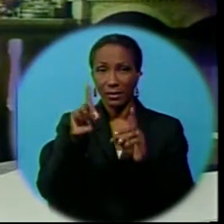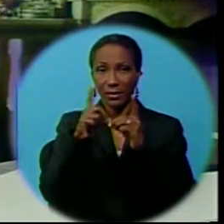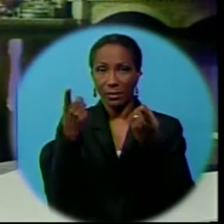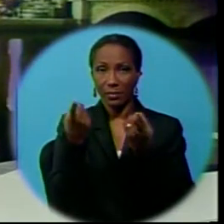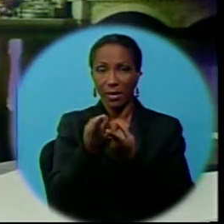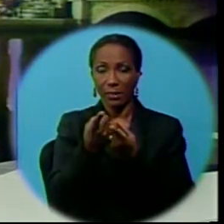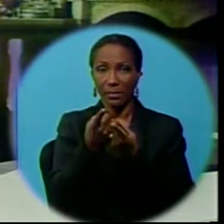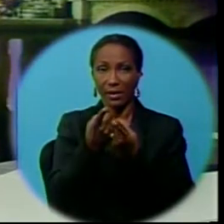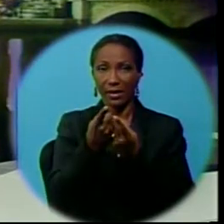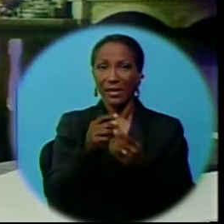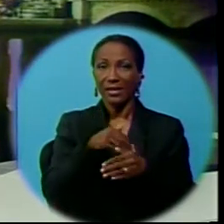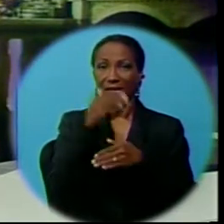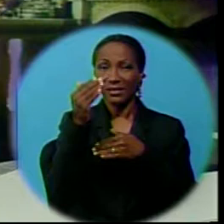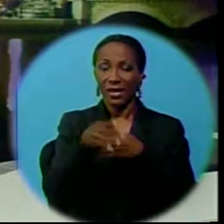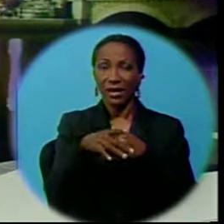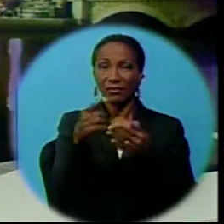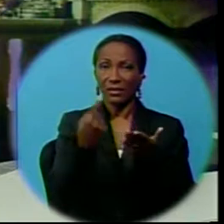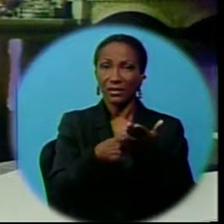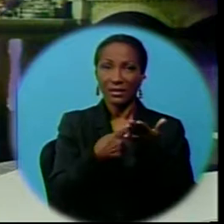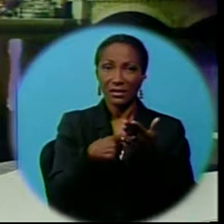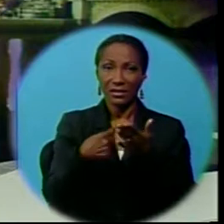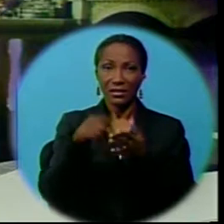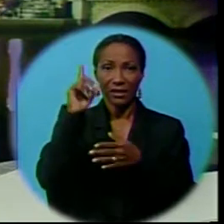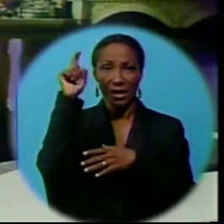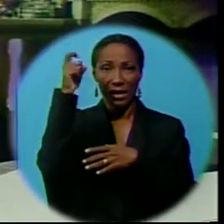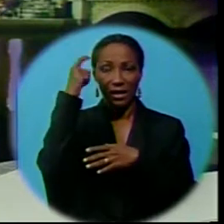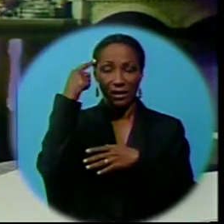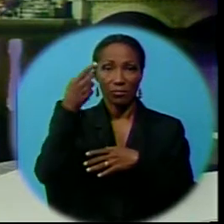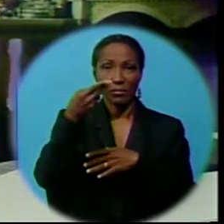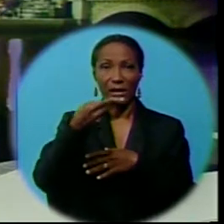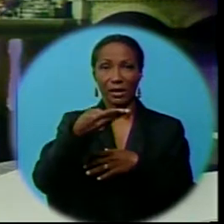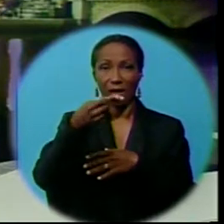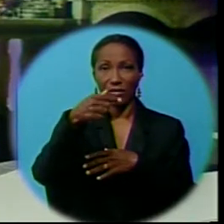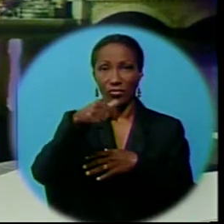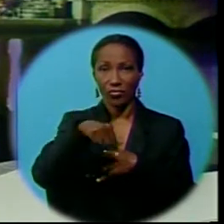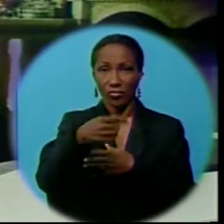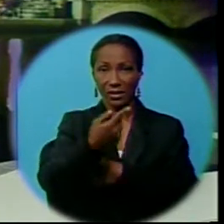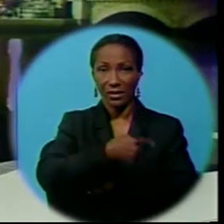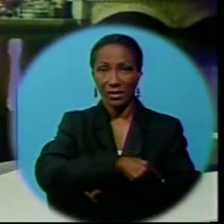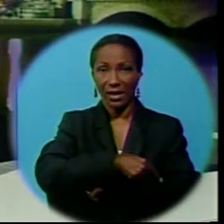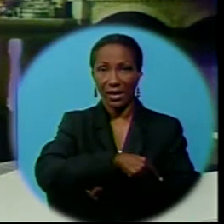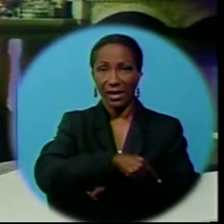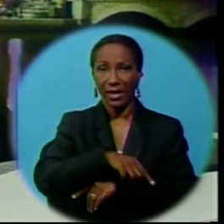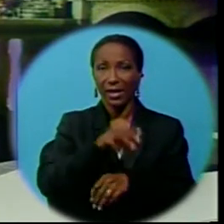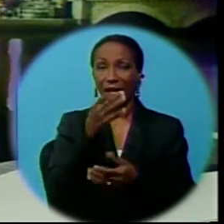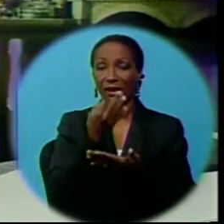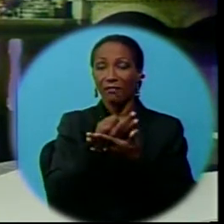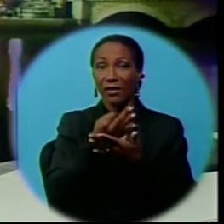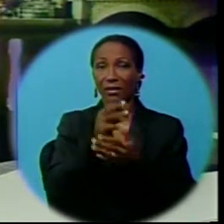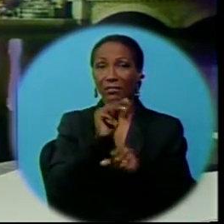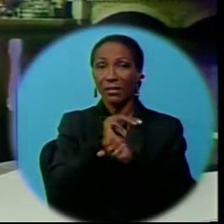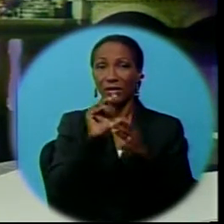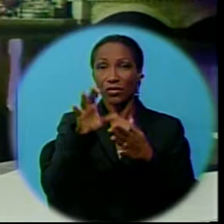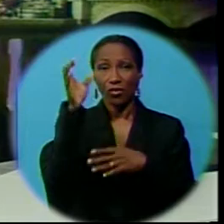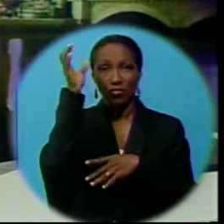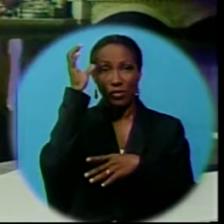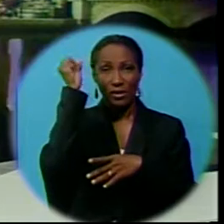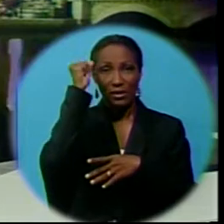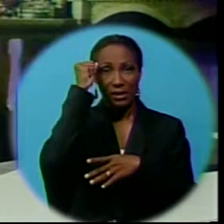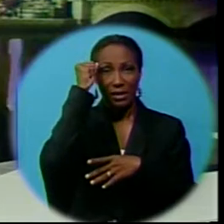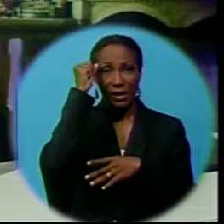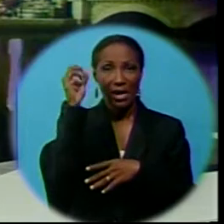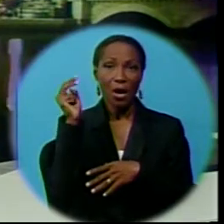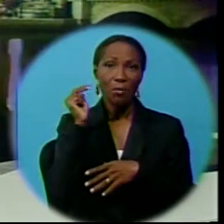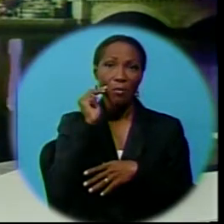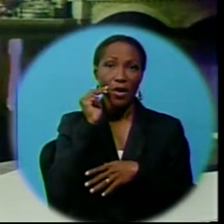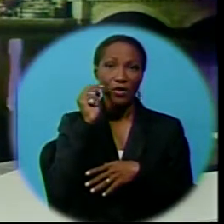talks at government headquarters today. That meeting included Finance Minister Chris Sinclair, head of the BRA Margaret Sivers, and head of